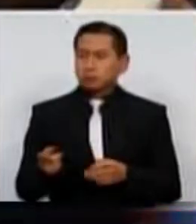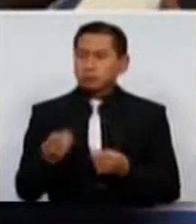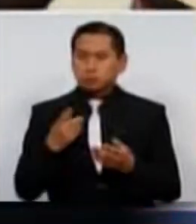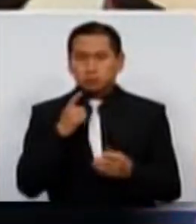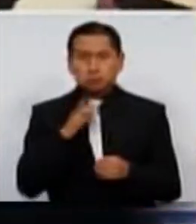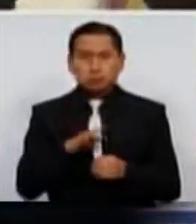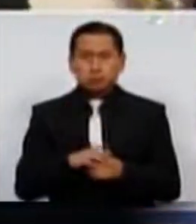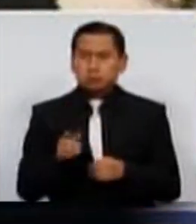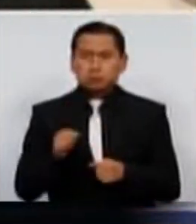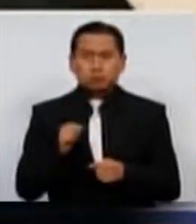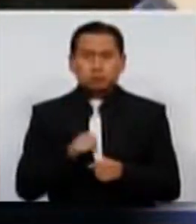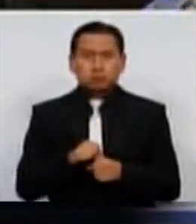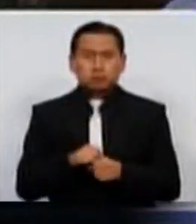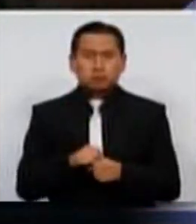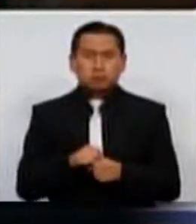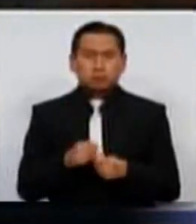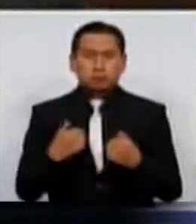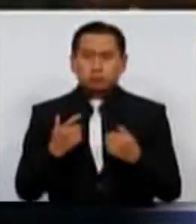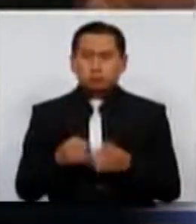has expressed his commitment